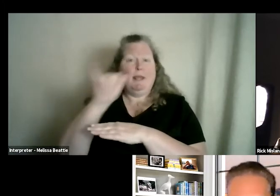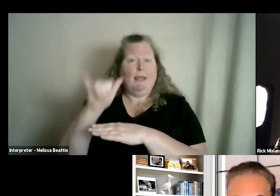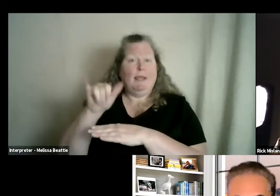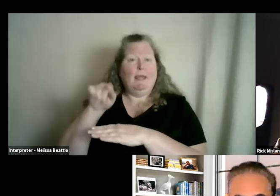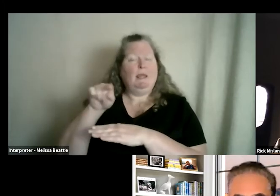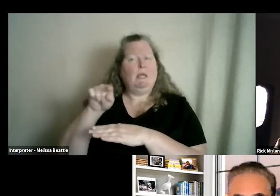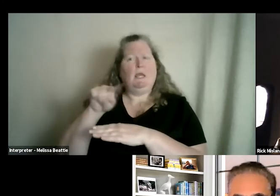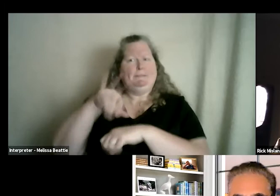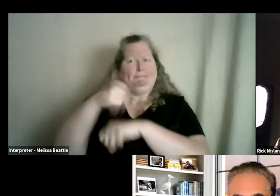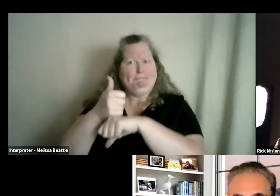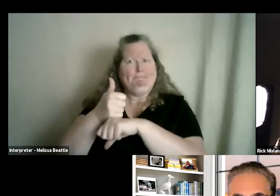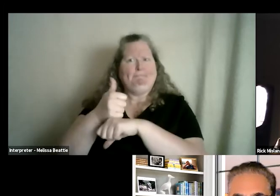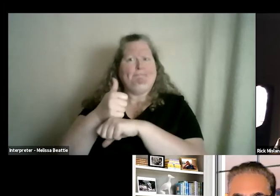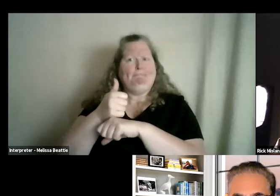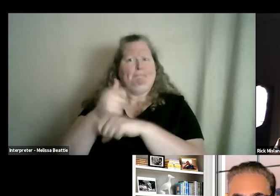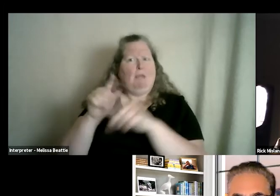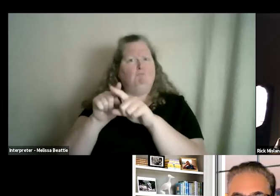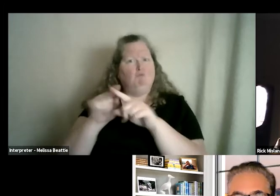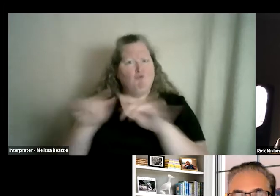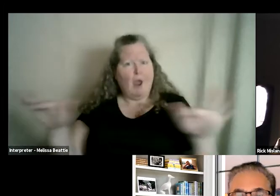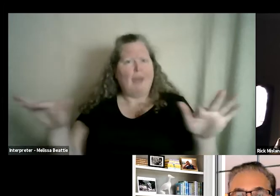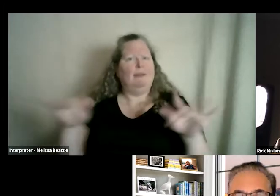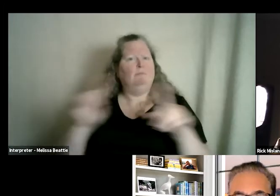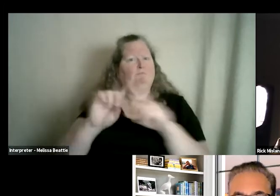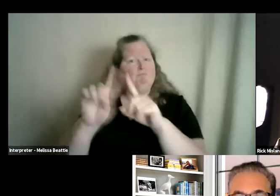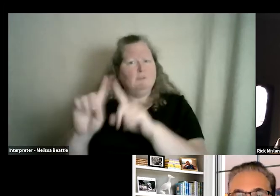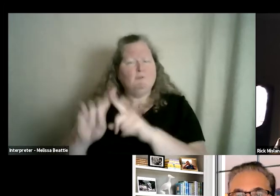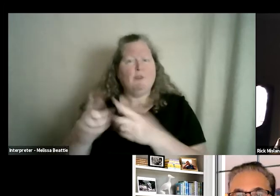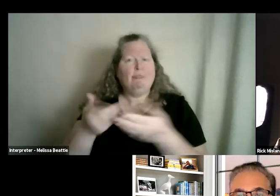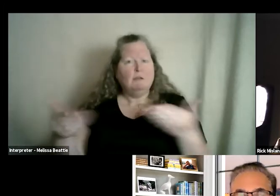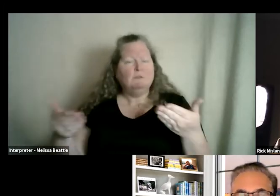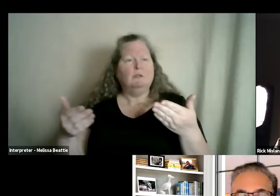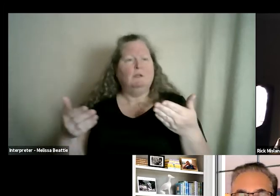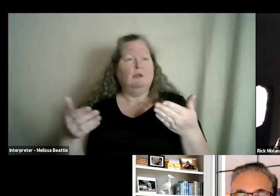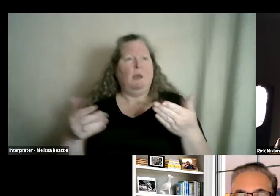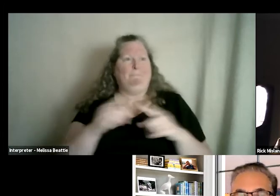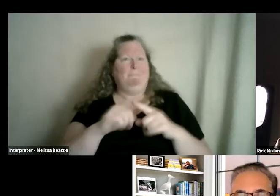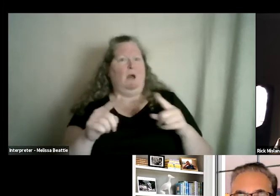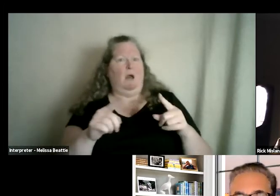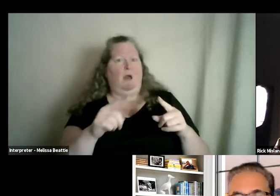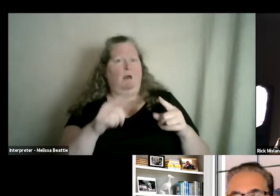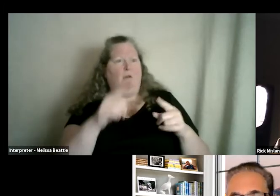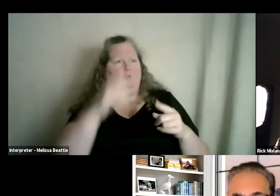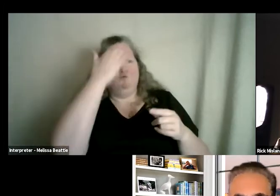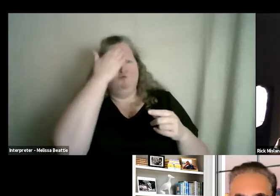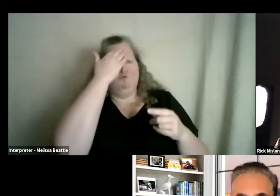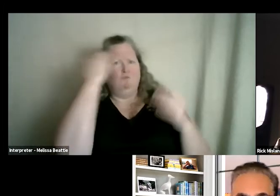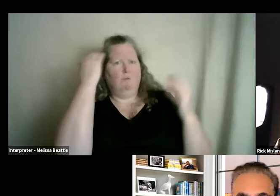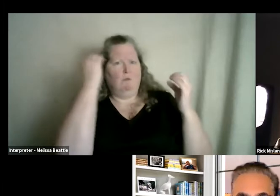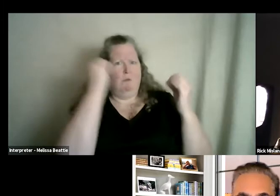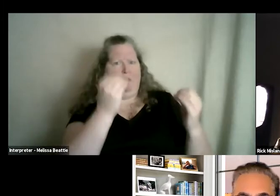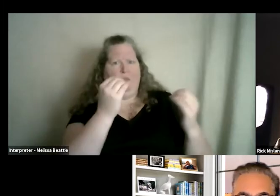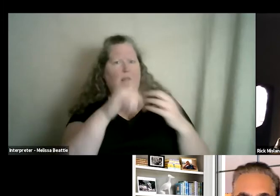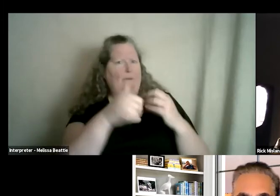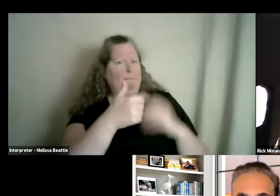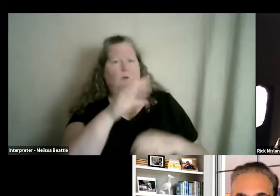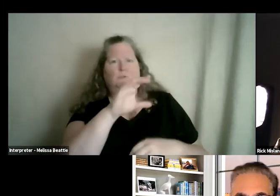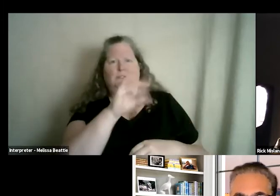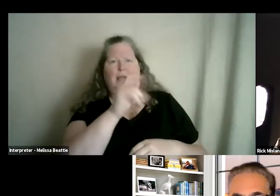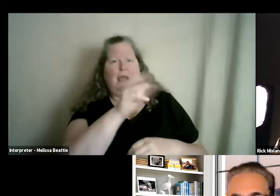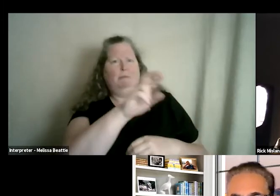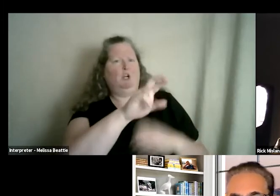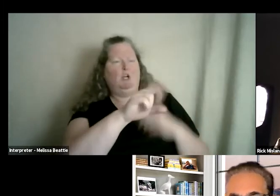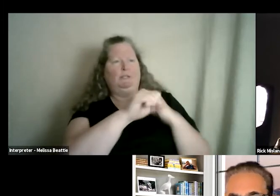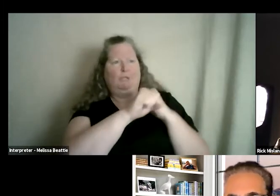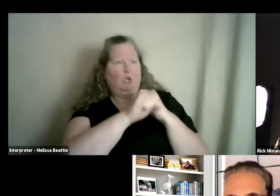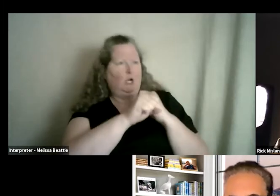variety of things. And the void in understanding cybersecurity, understanding IT value